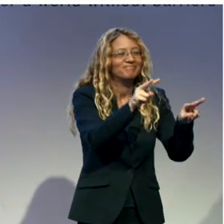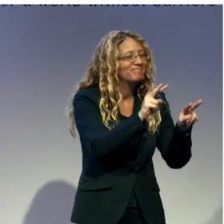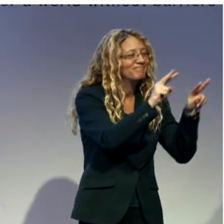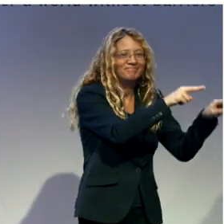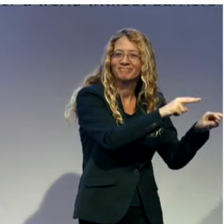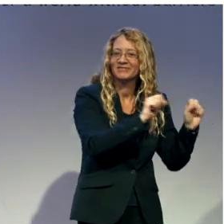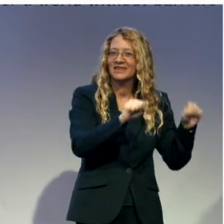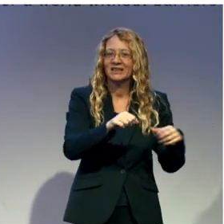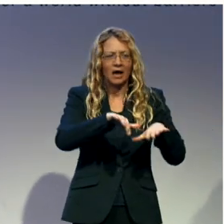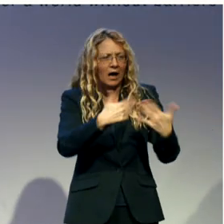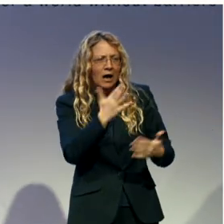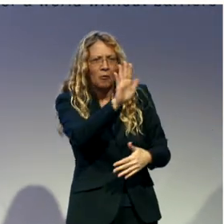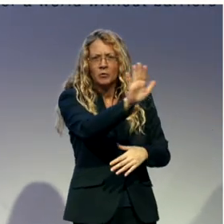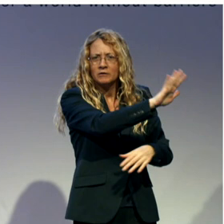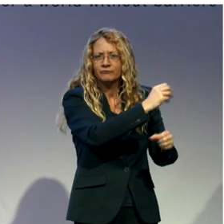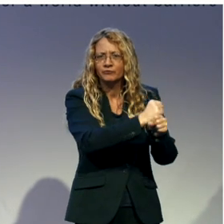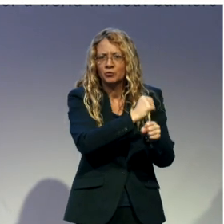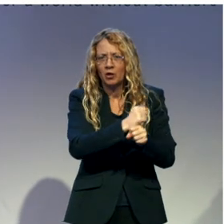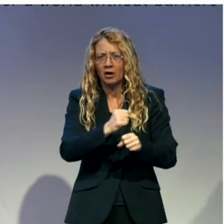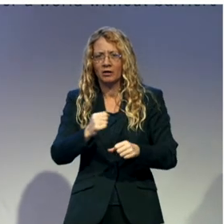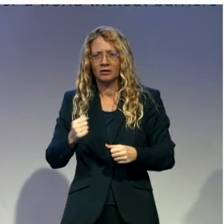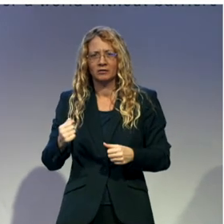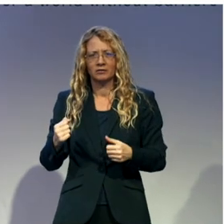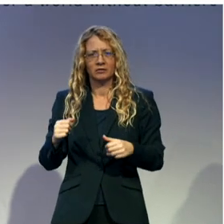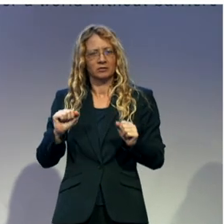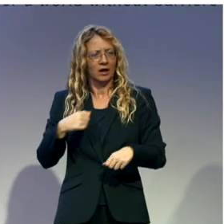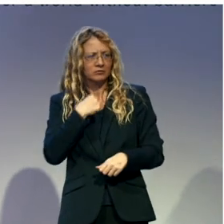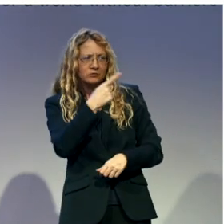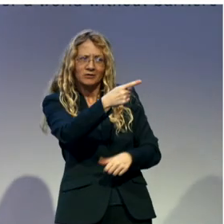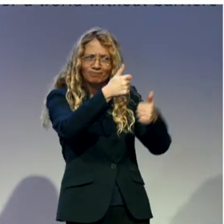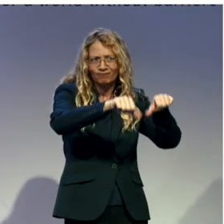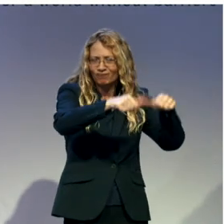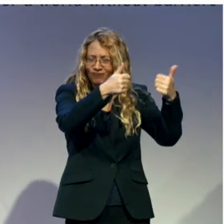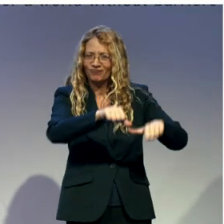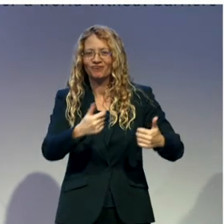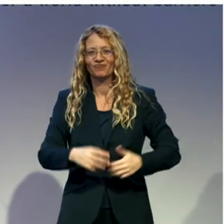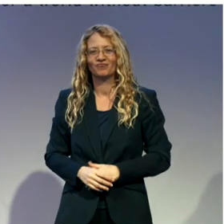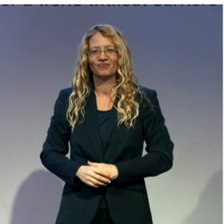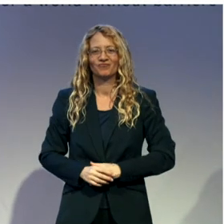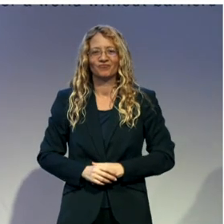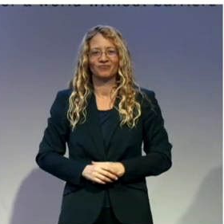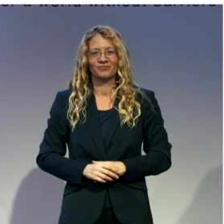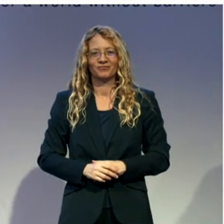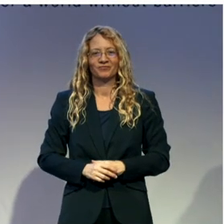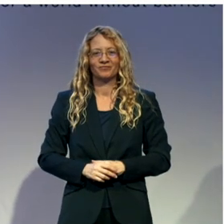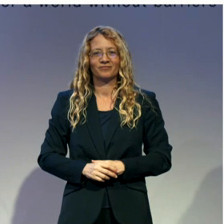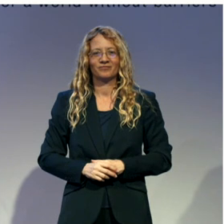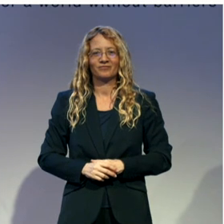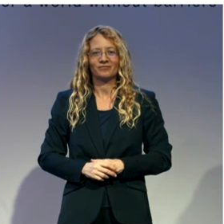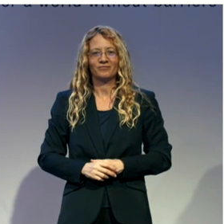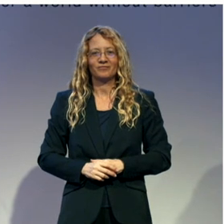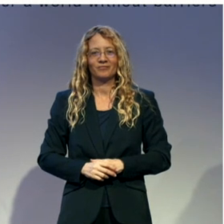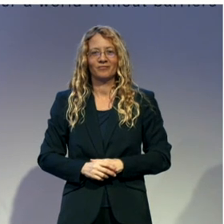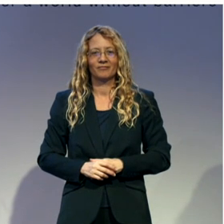So here we have three factors that we think are absolutely crucial in leadership development programs, should